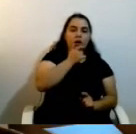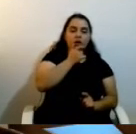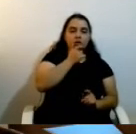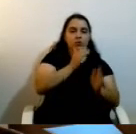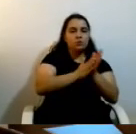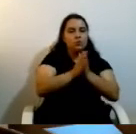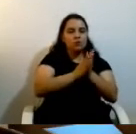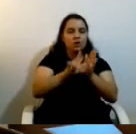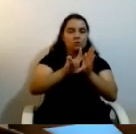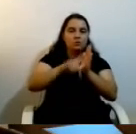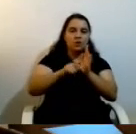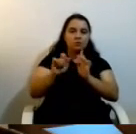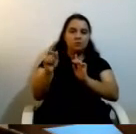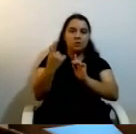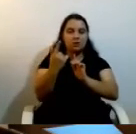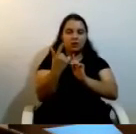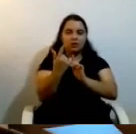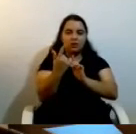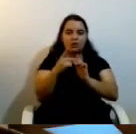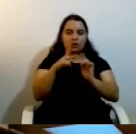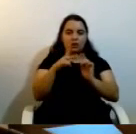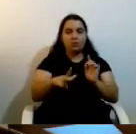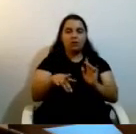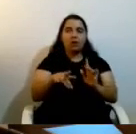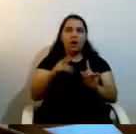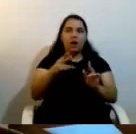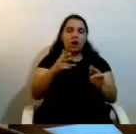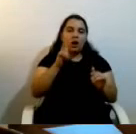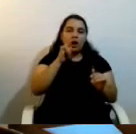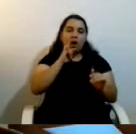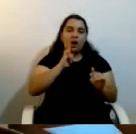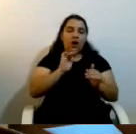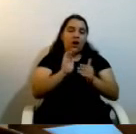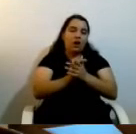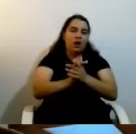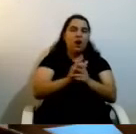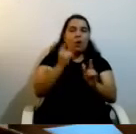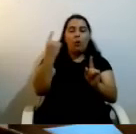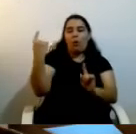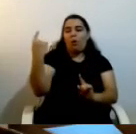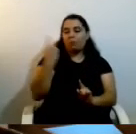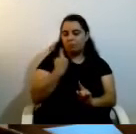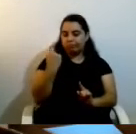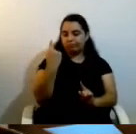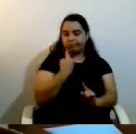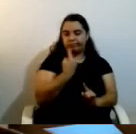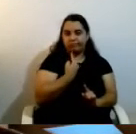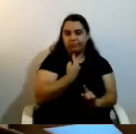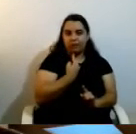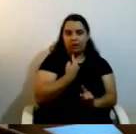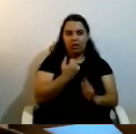Siamese twin, my lifelong unpaid assistant. That's